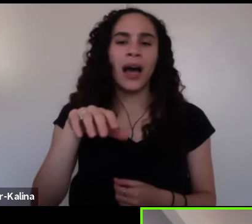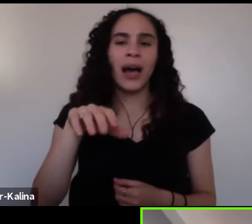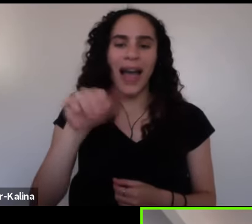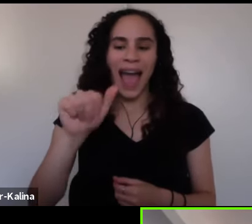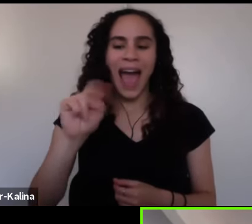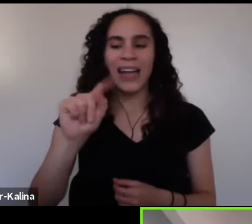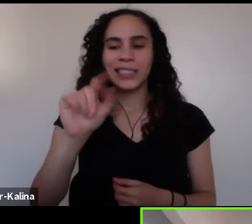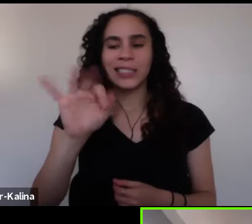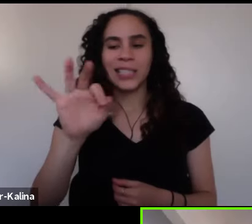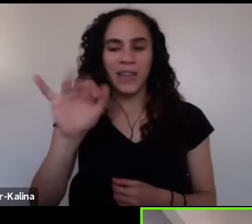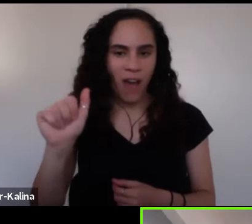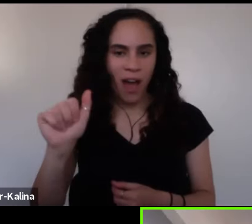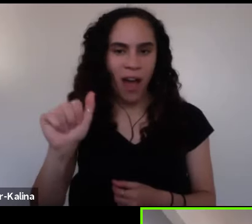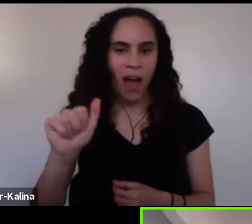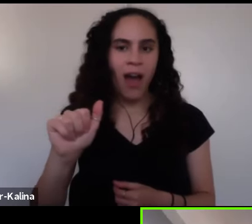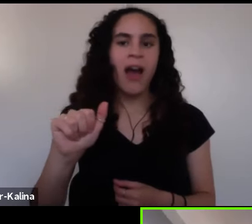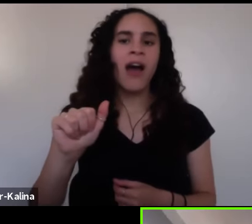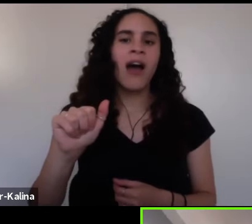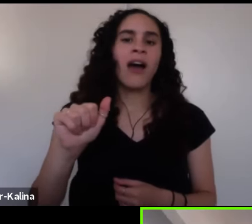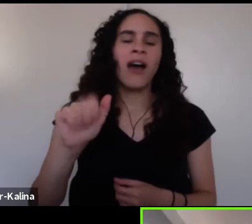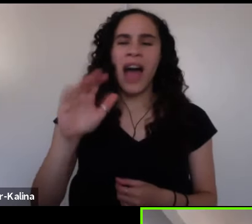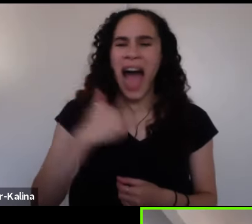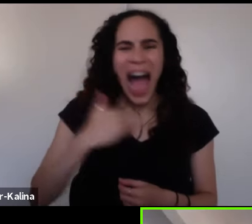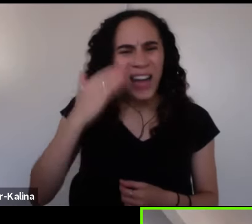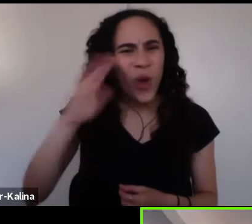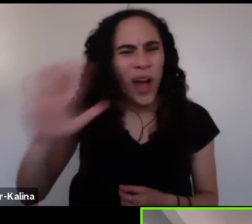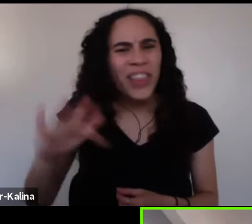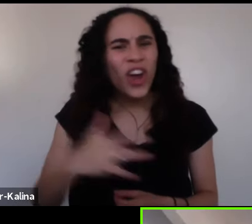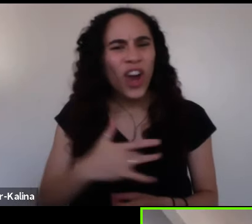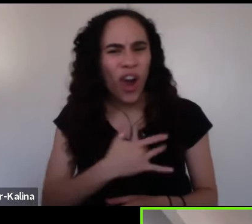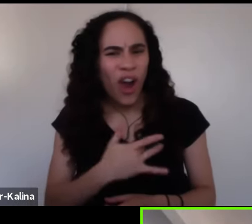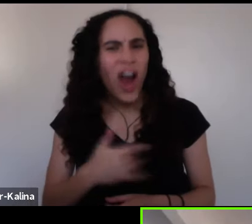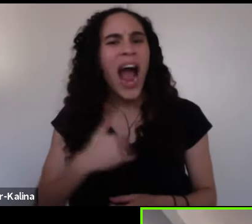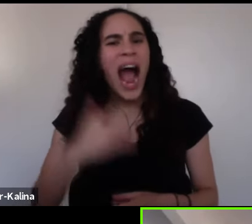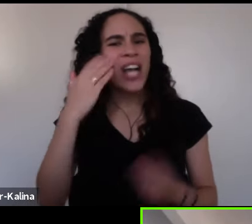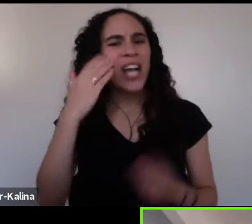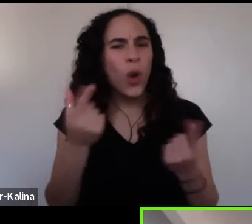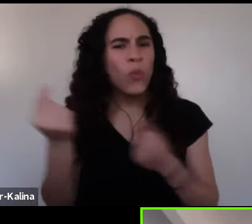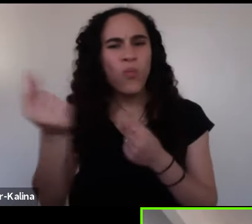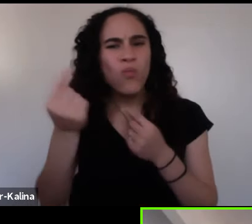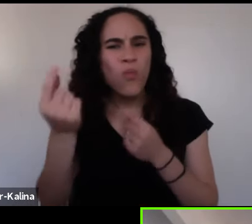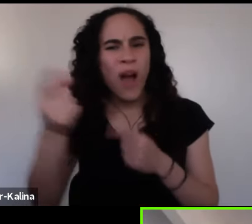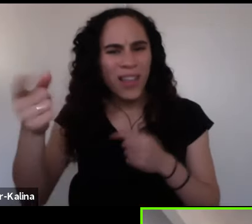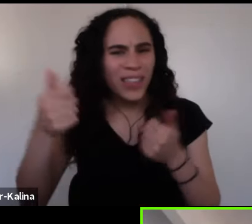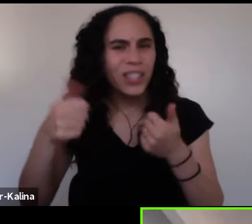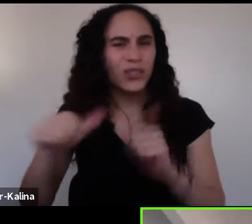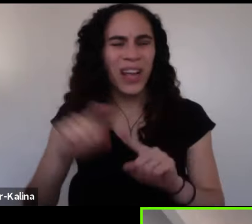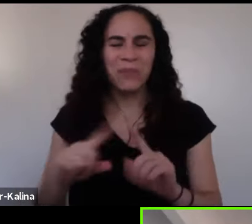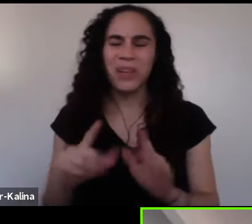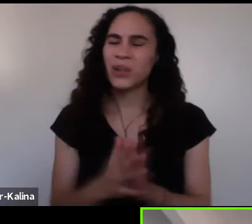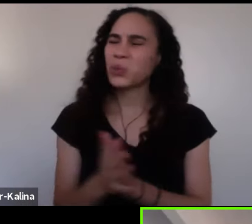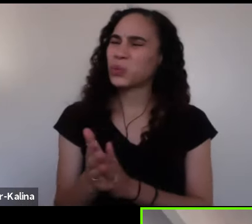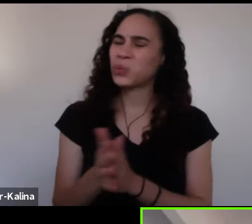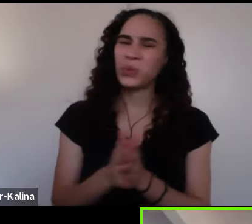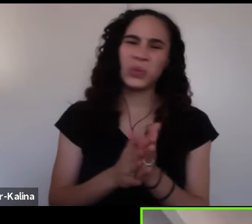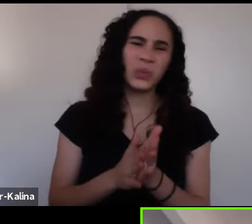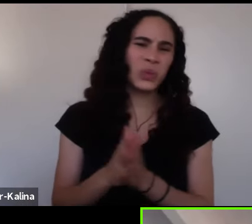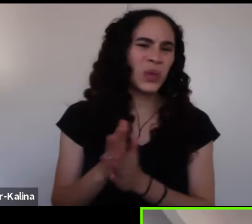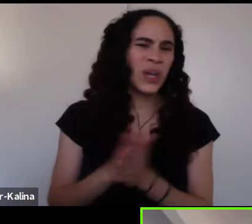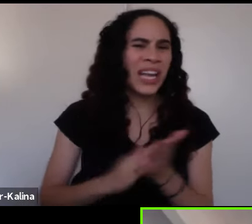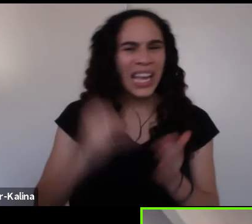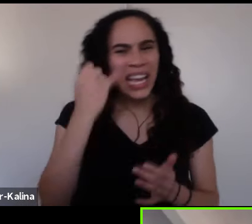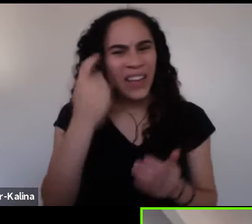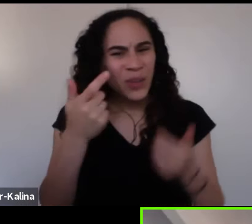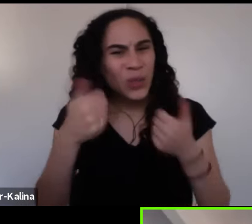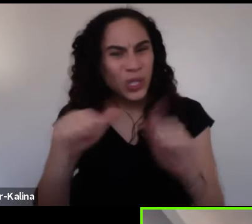in that. And I know where their heart is, and I know what they're trying to do. But man, if you're going to be an ally, don't get